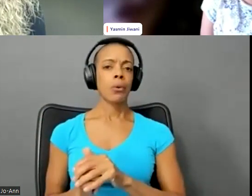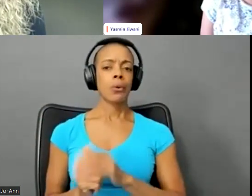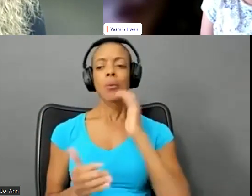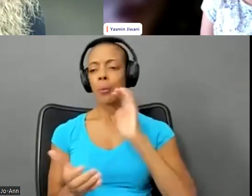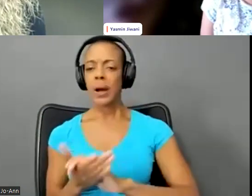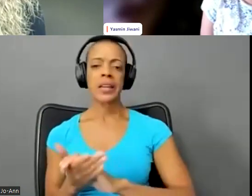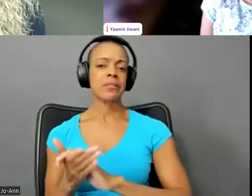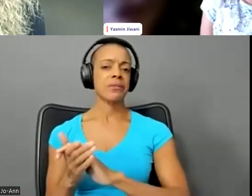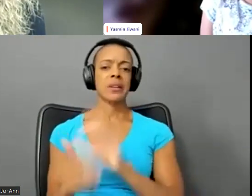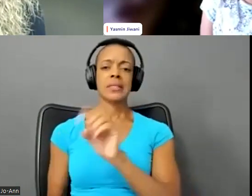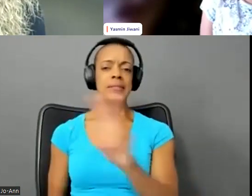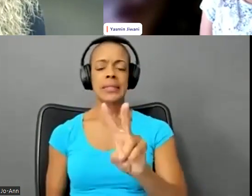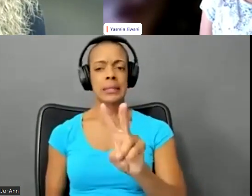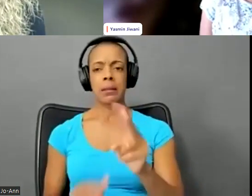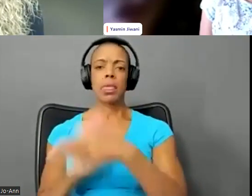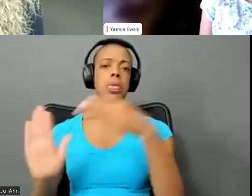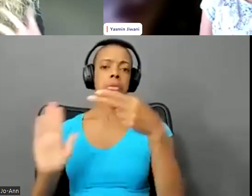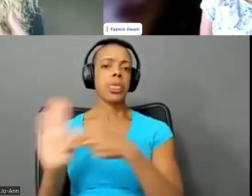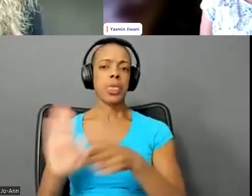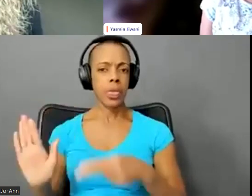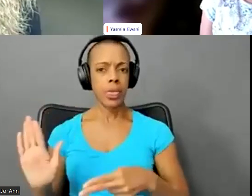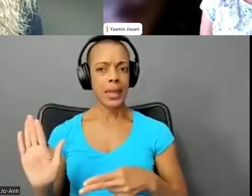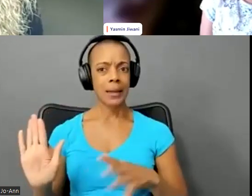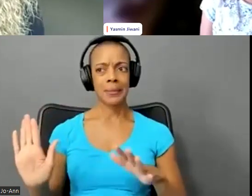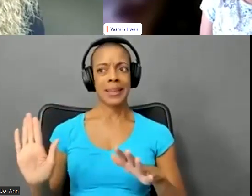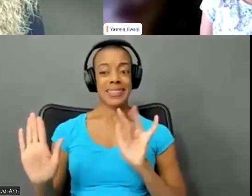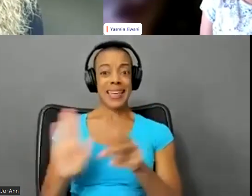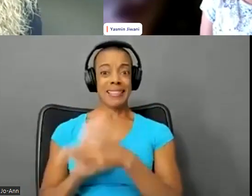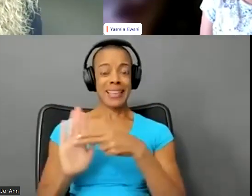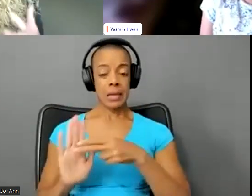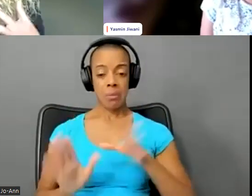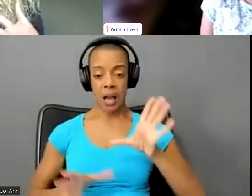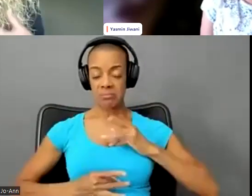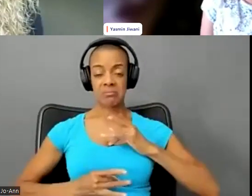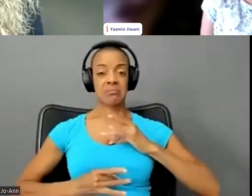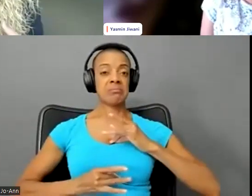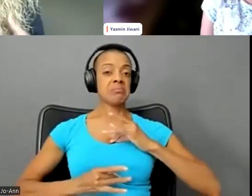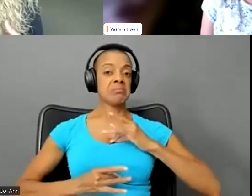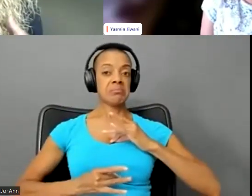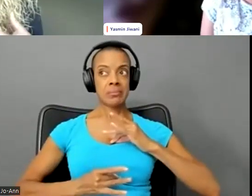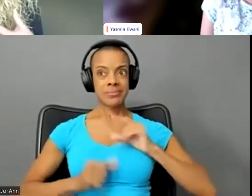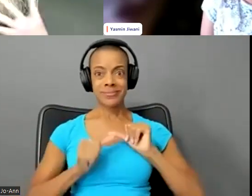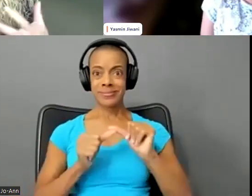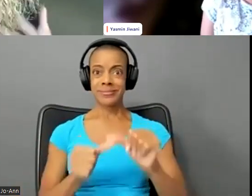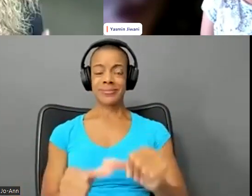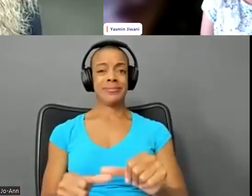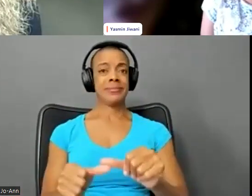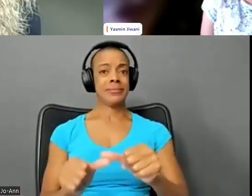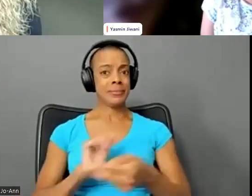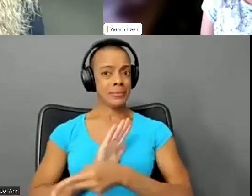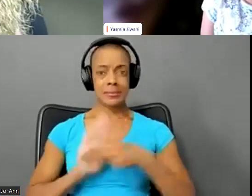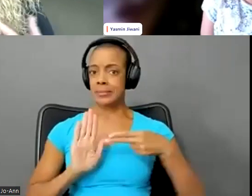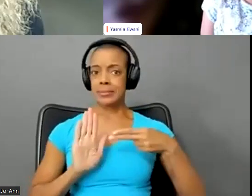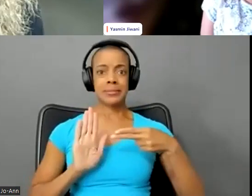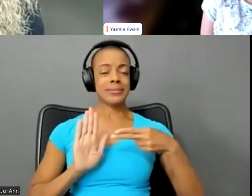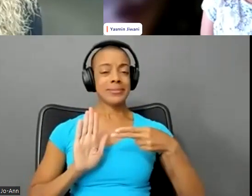labels, again, because for some people, that label stays with them for a long time, that label is very difficult